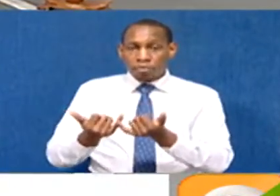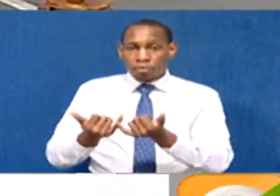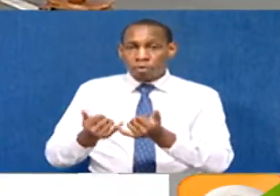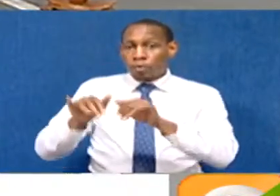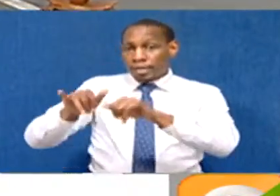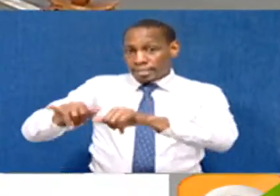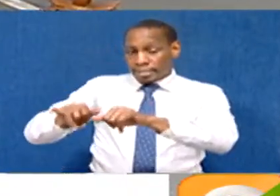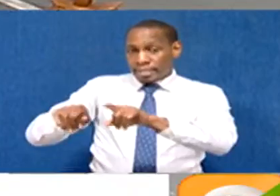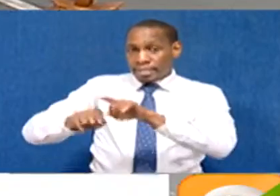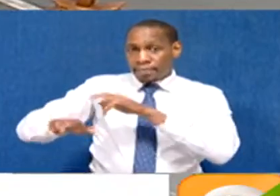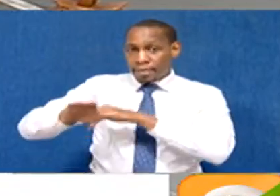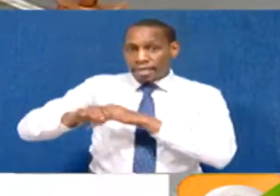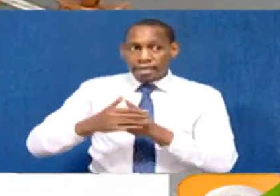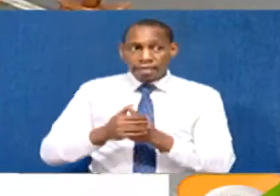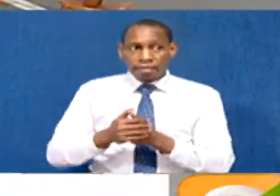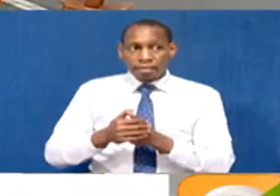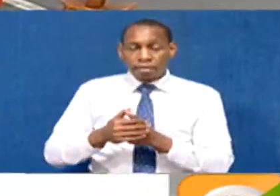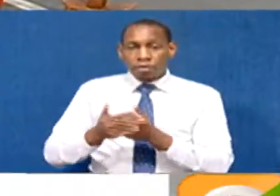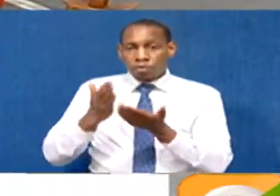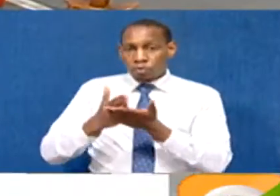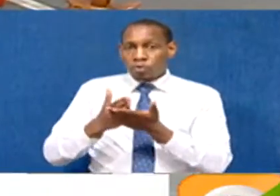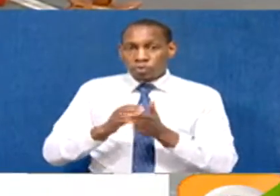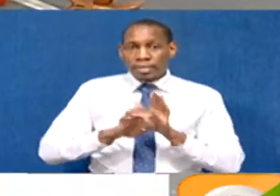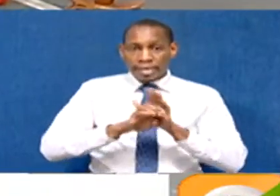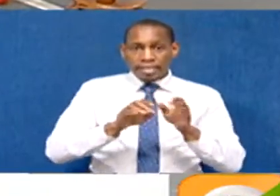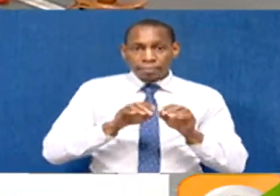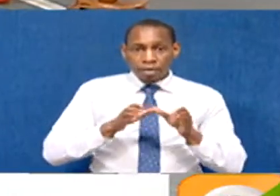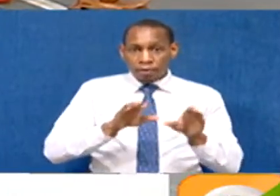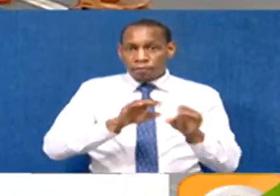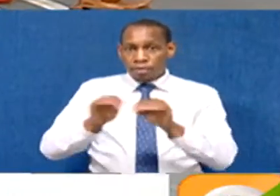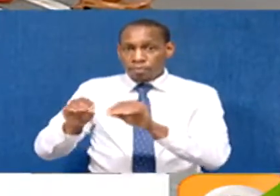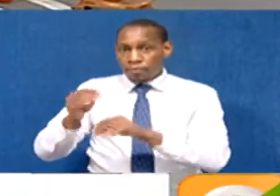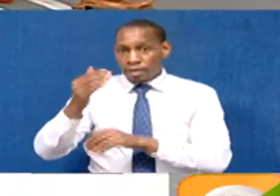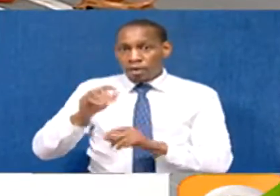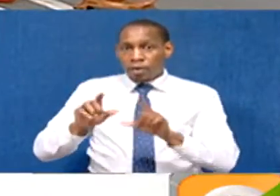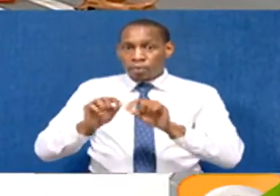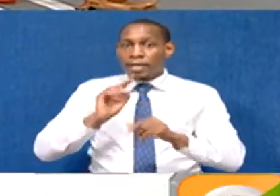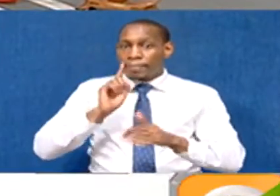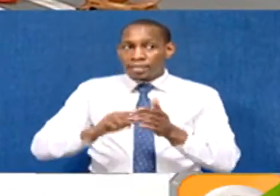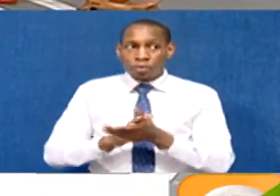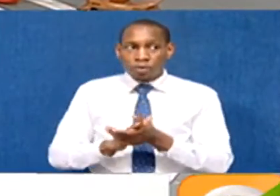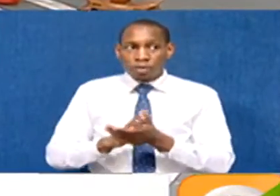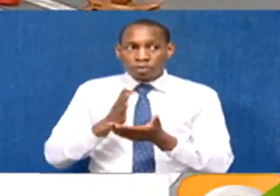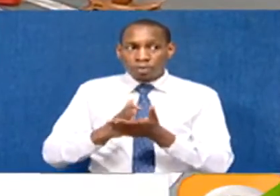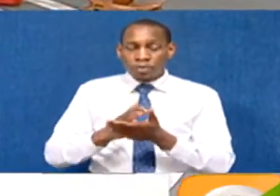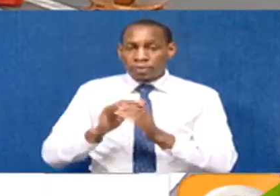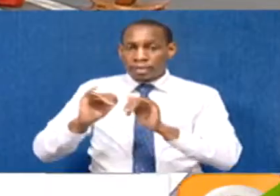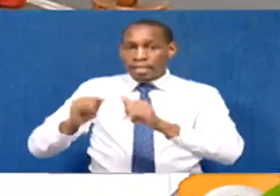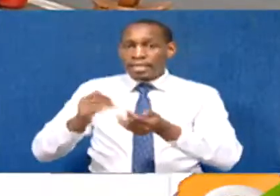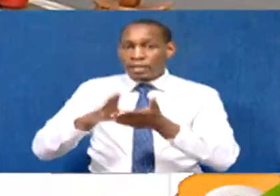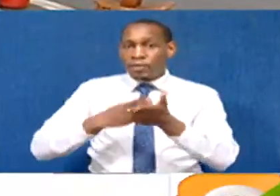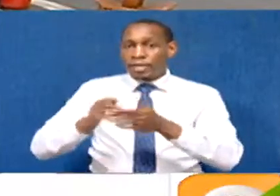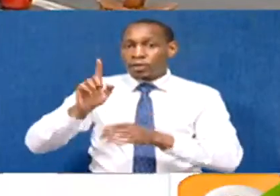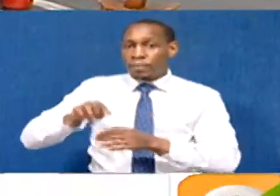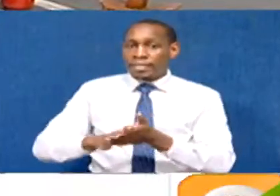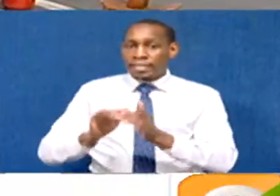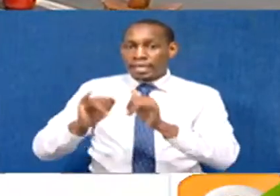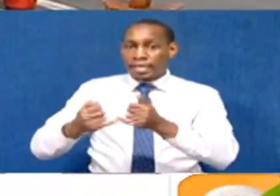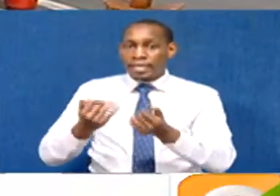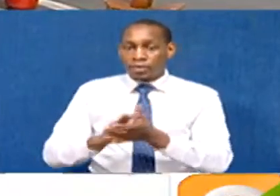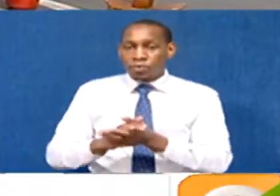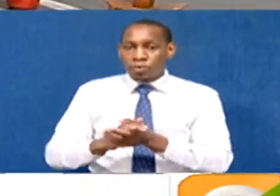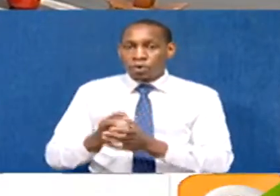home. Yeah. It's a form of displacement. Because like she said, you have to get new networks, new contacts,